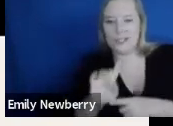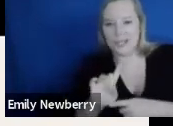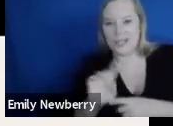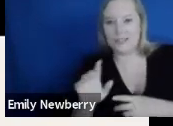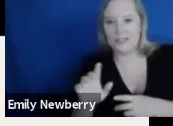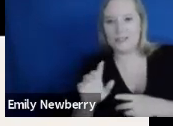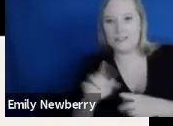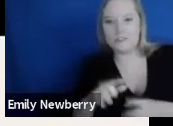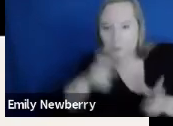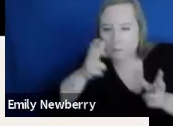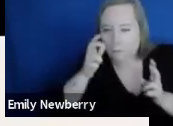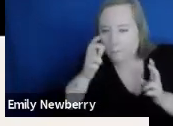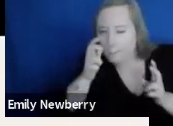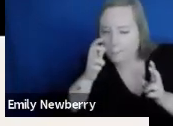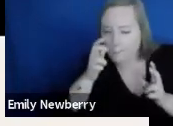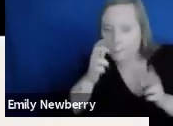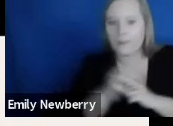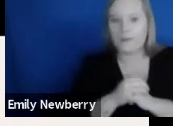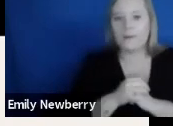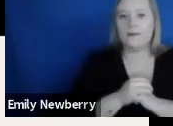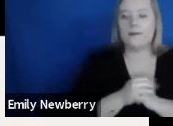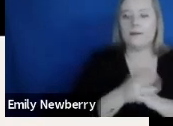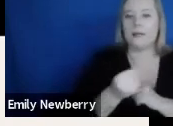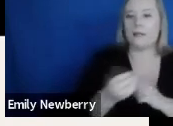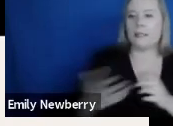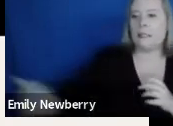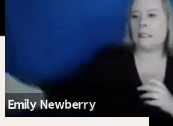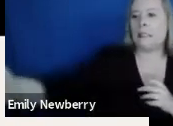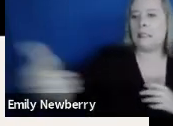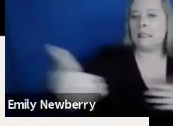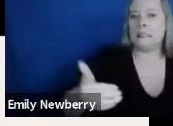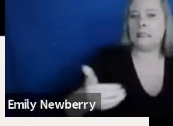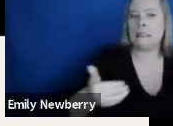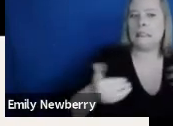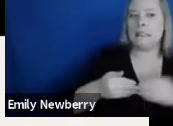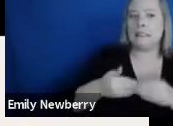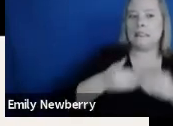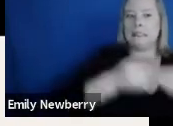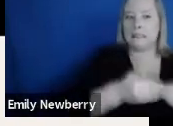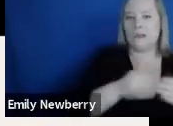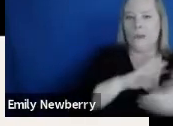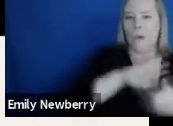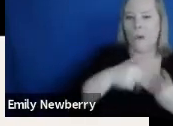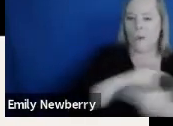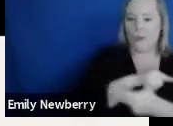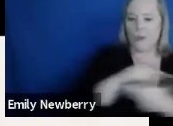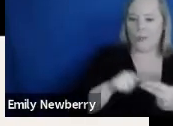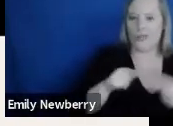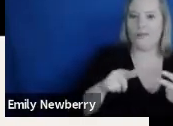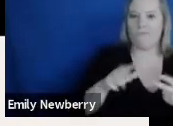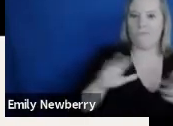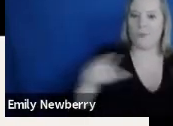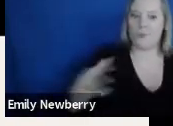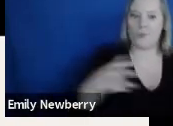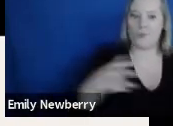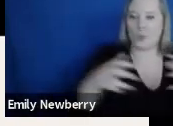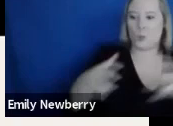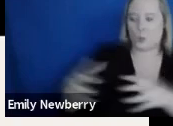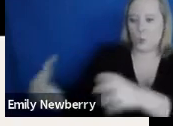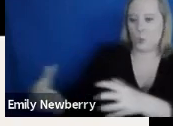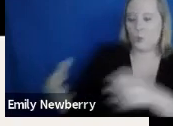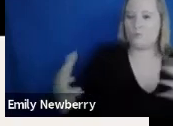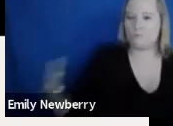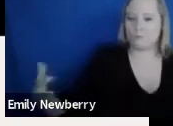of guiding, herding cats and guiding 9 jurisdictions, 3 states, 3 tribes, and 3 EPA regions into this